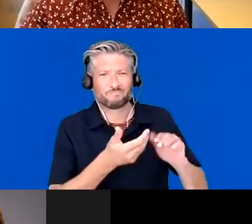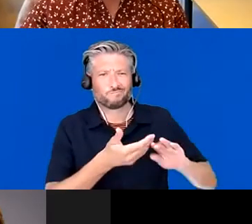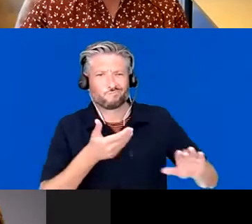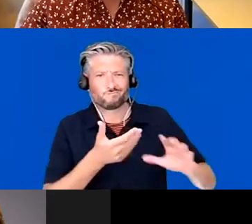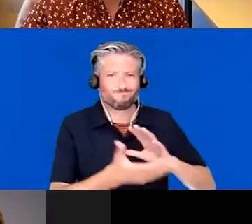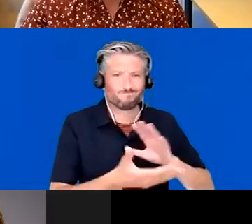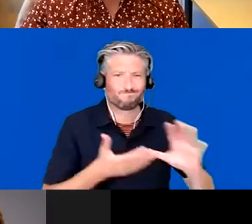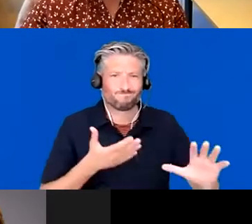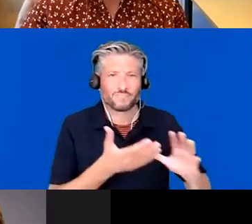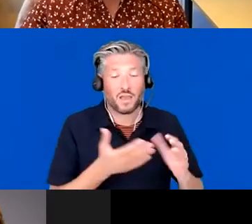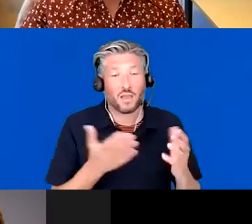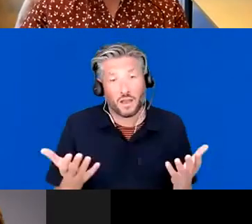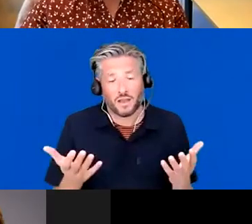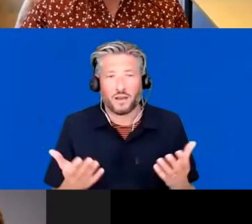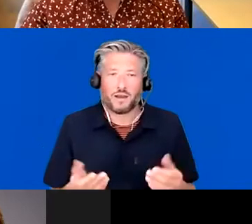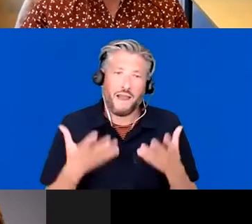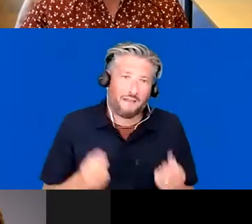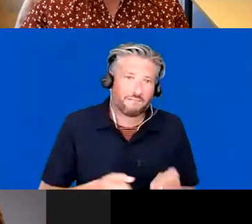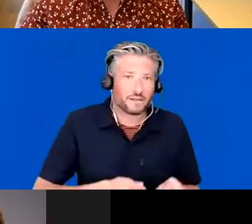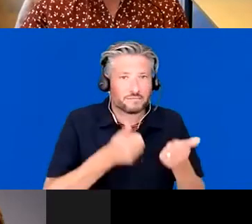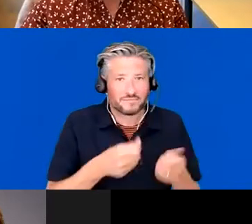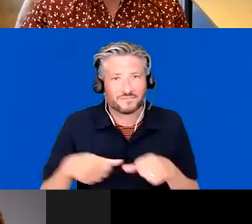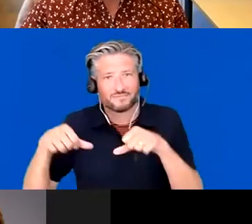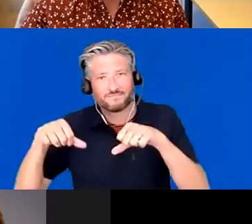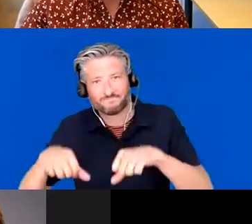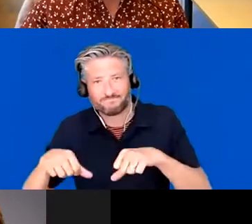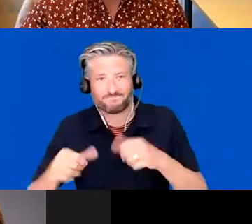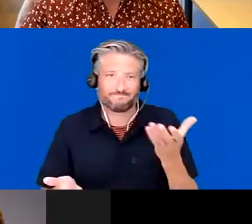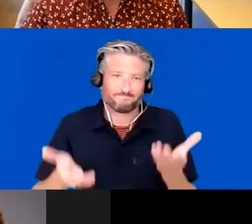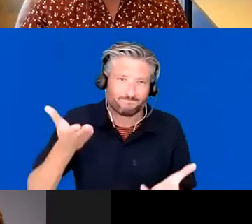disadvantages when it comes to time zones and these sorts of things, of course.